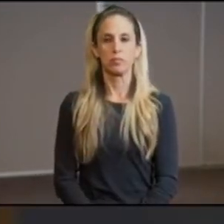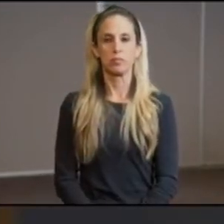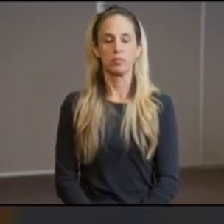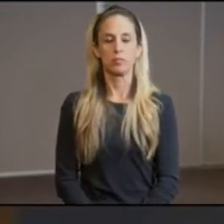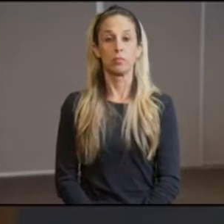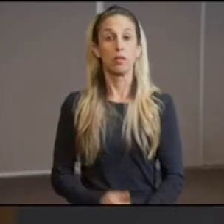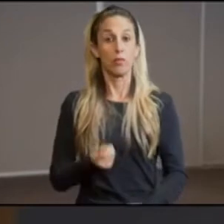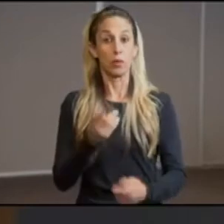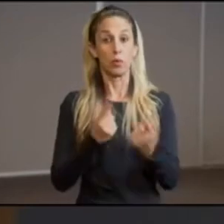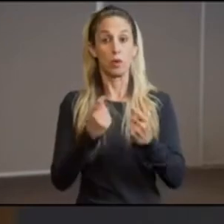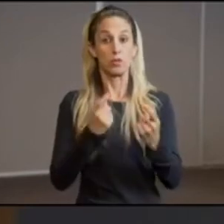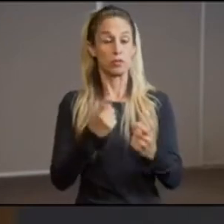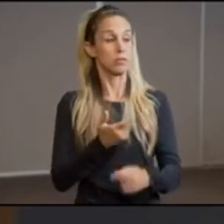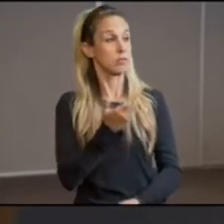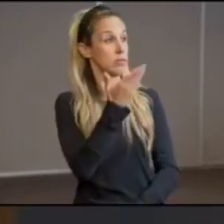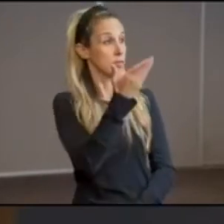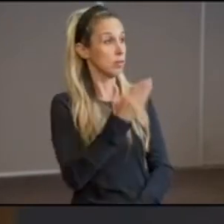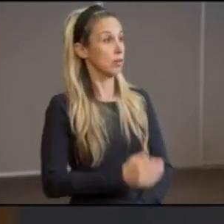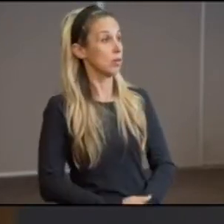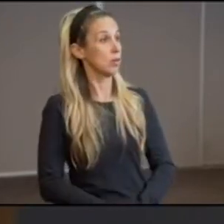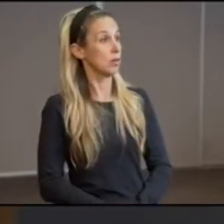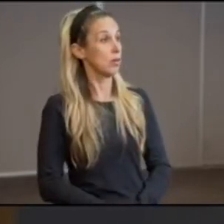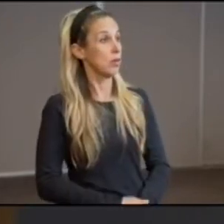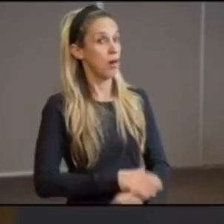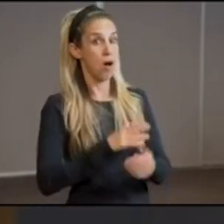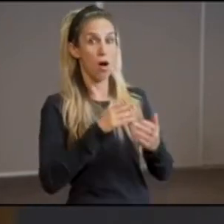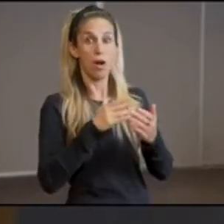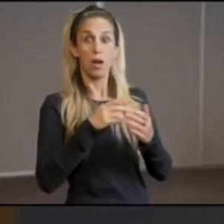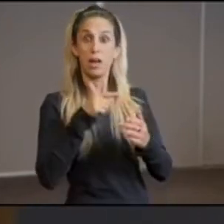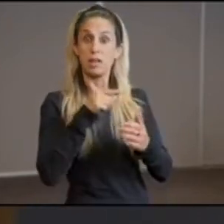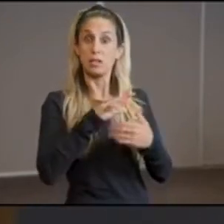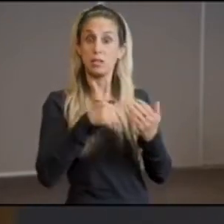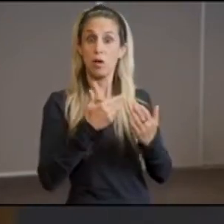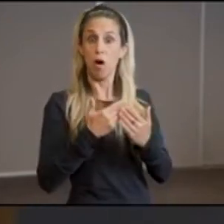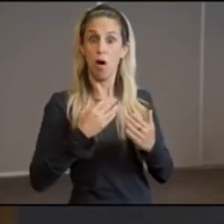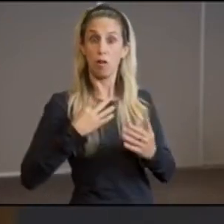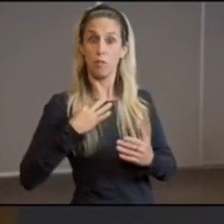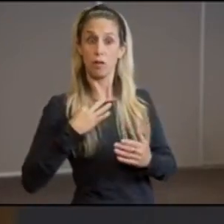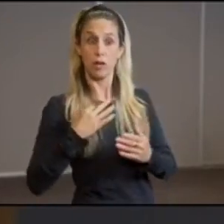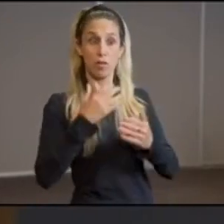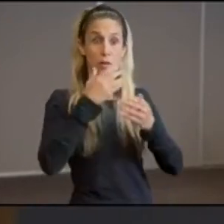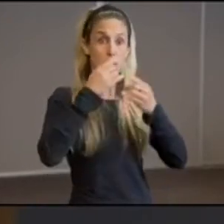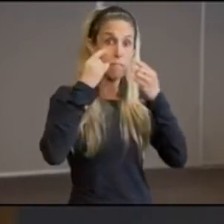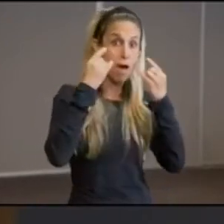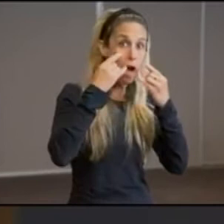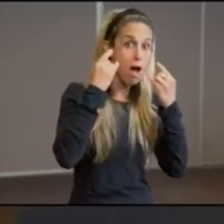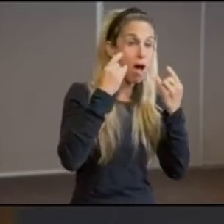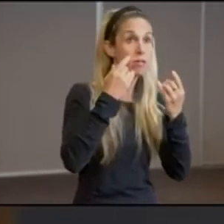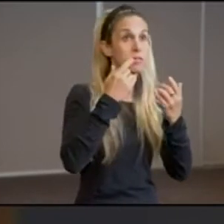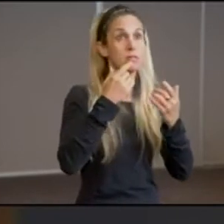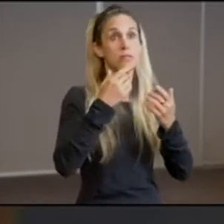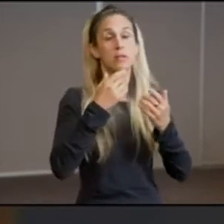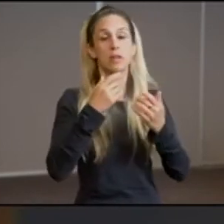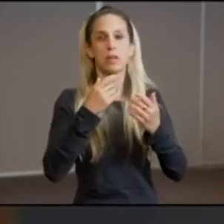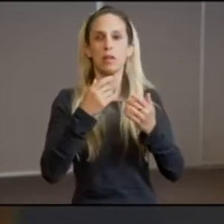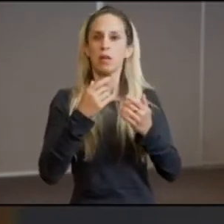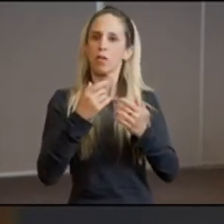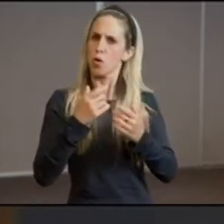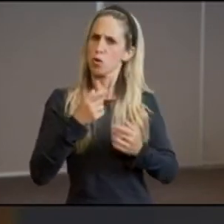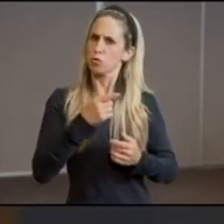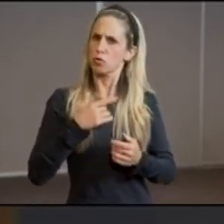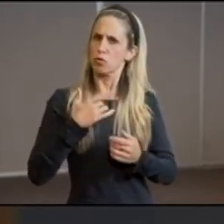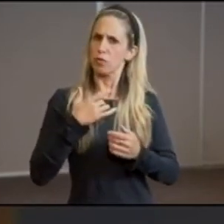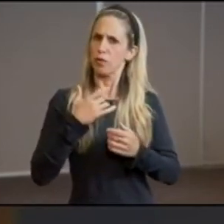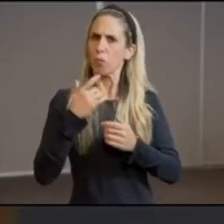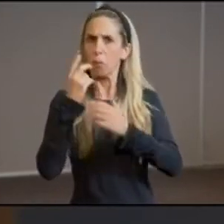of questions. Yes, sir. Yeah, is this all going to be voluntary in terms of the mask, wearing of the mask, or at some point do you